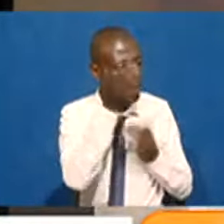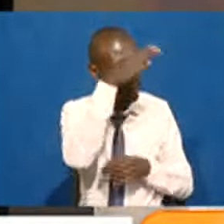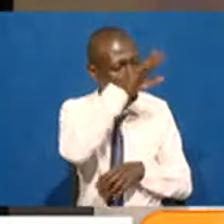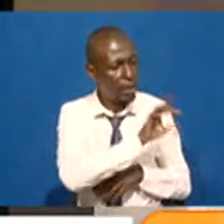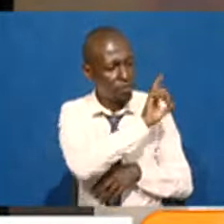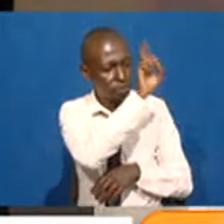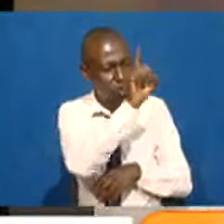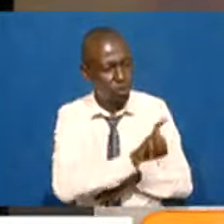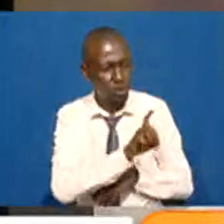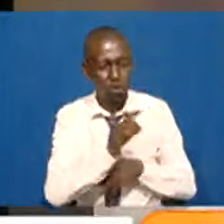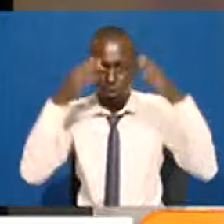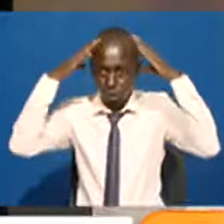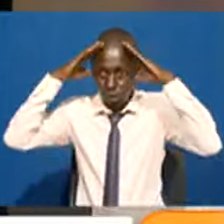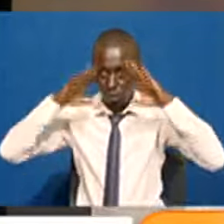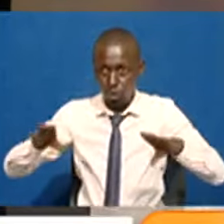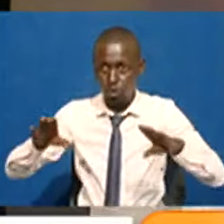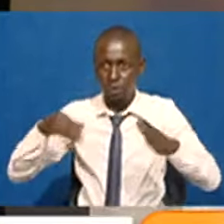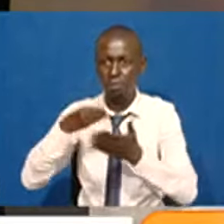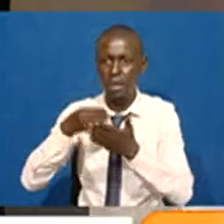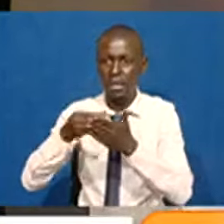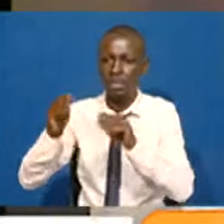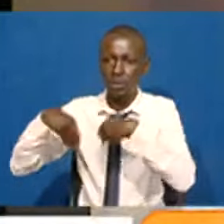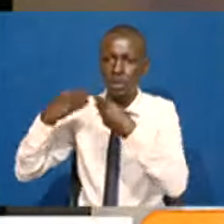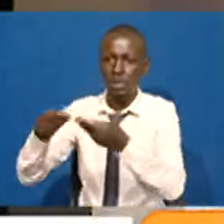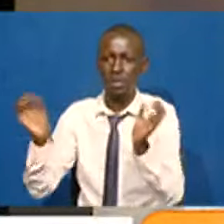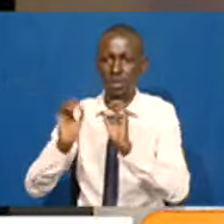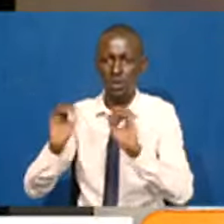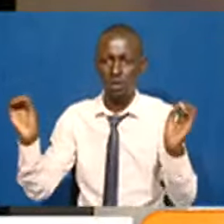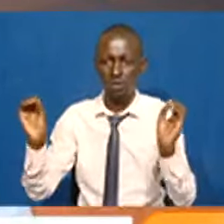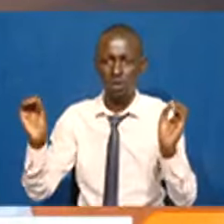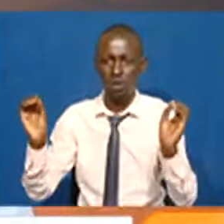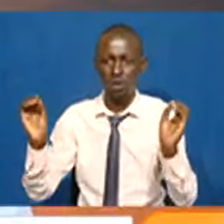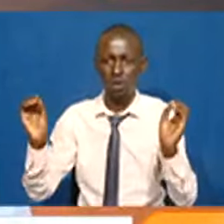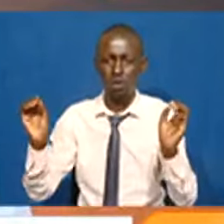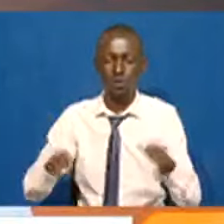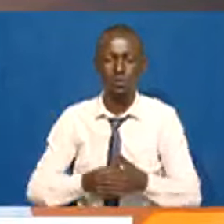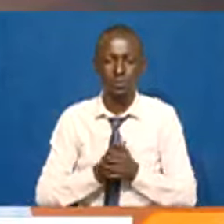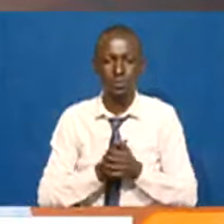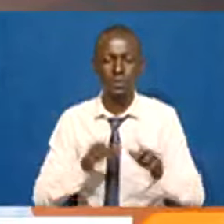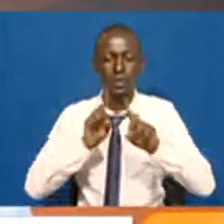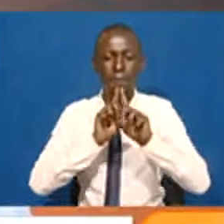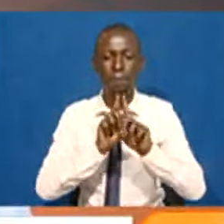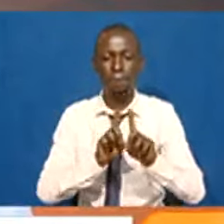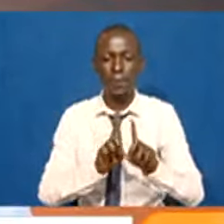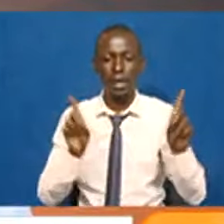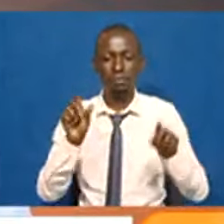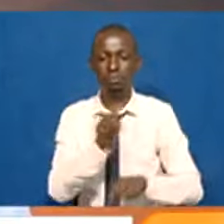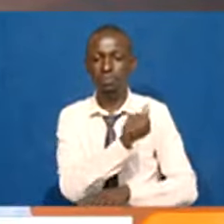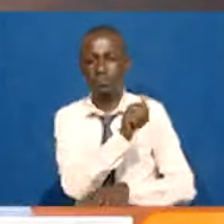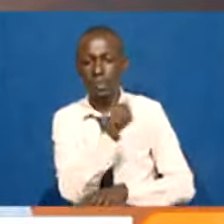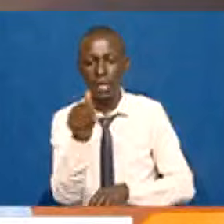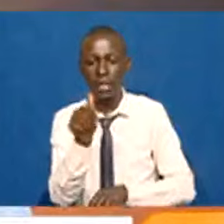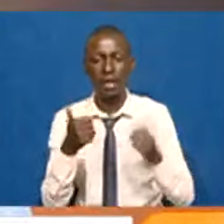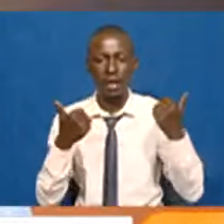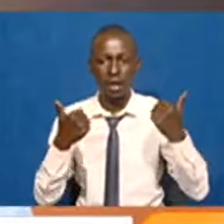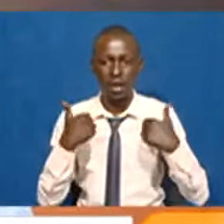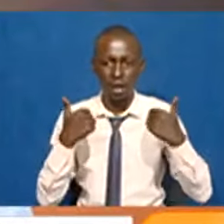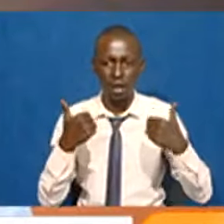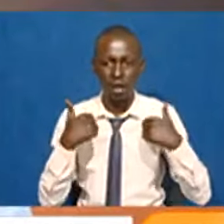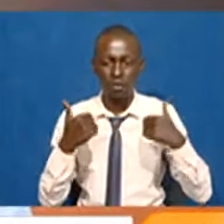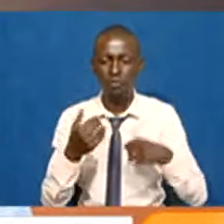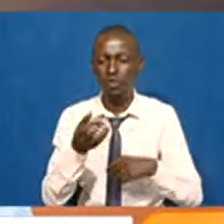Muslims, we don't give money yet. We have not come up with a cover for them. Okay. But for KUPA, we have food basket. Okay. Because